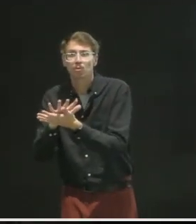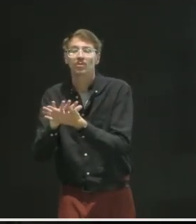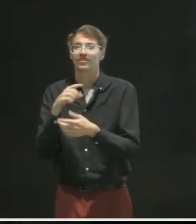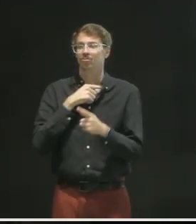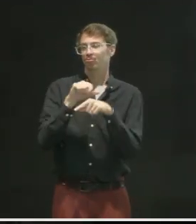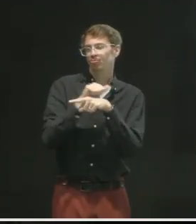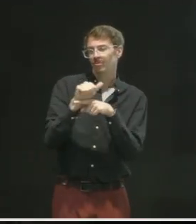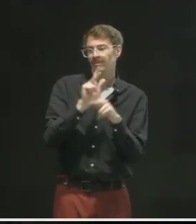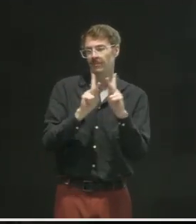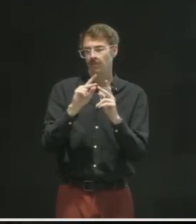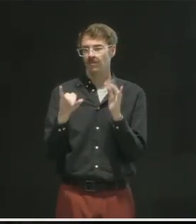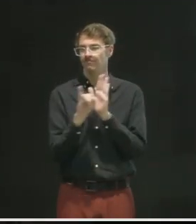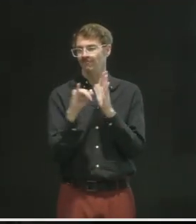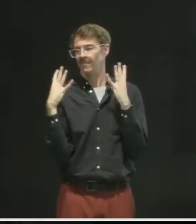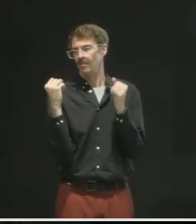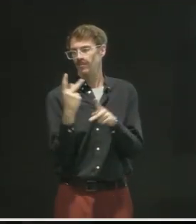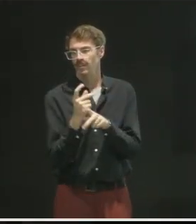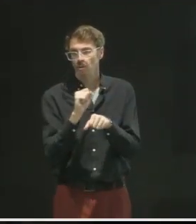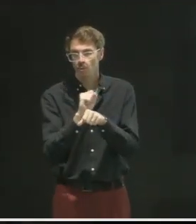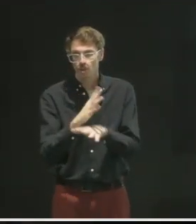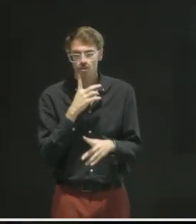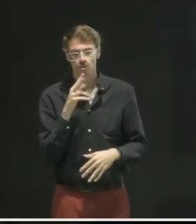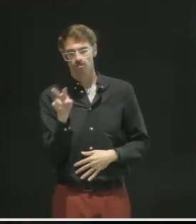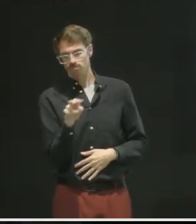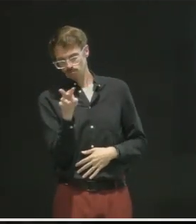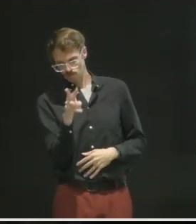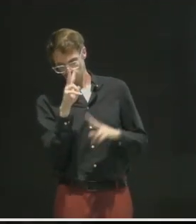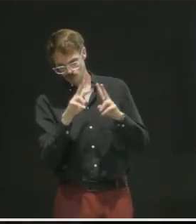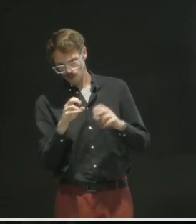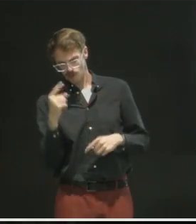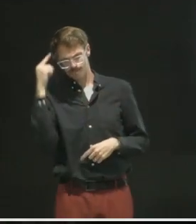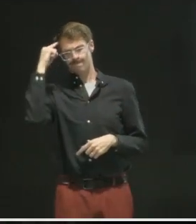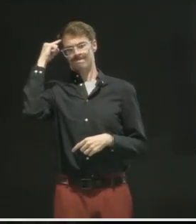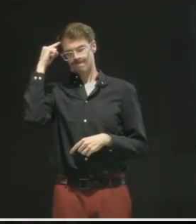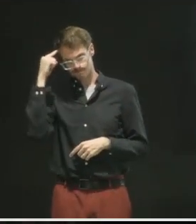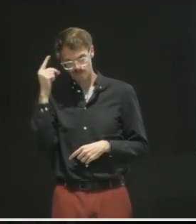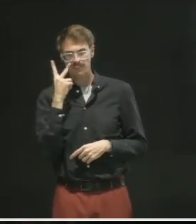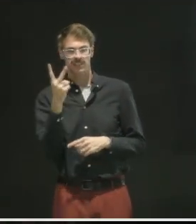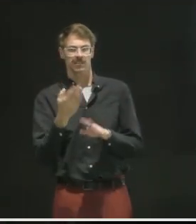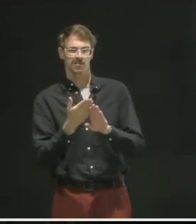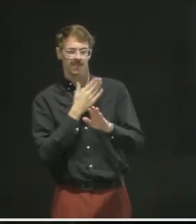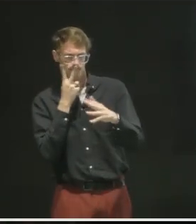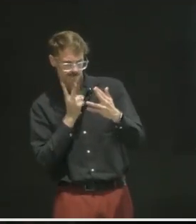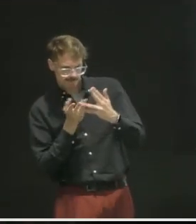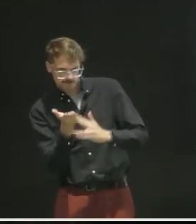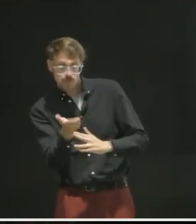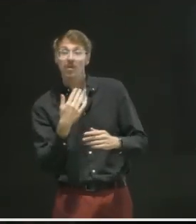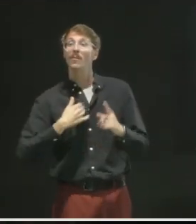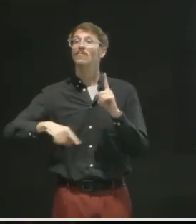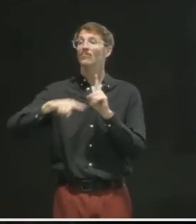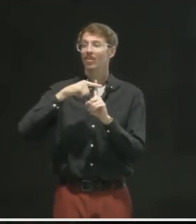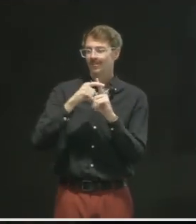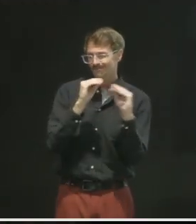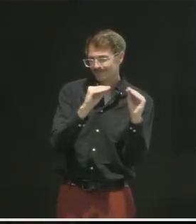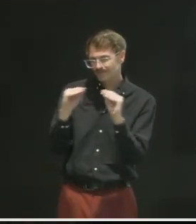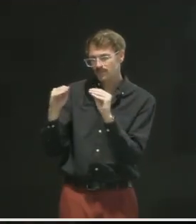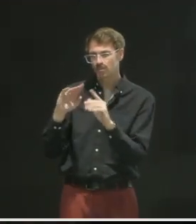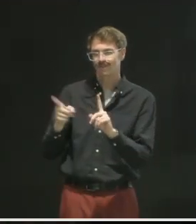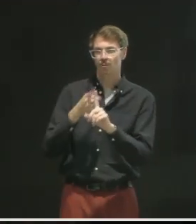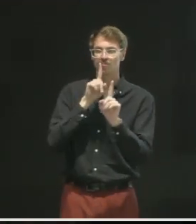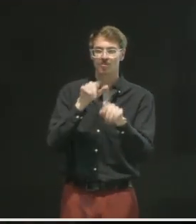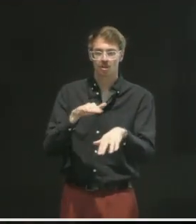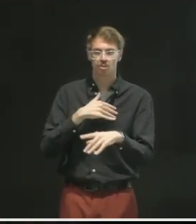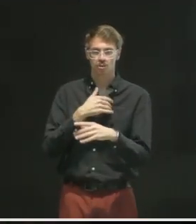to identify risks and warning signs. And map essential service providers to create a response when the risk of